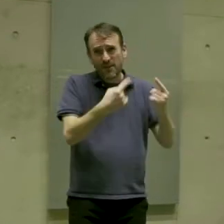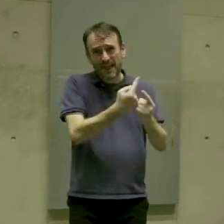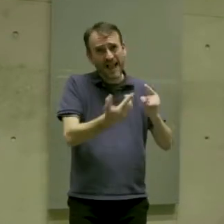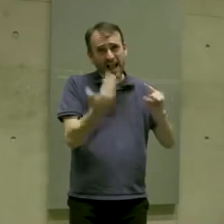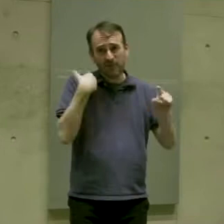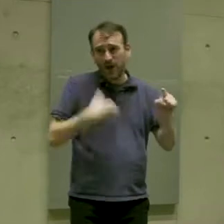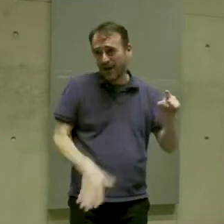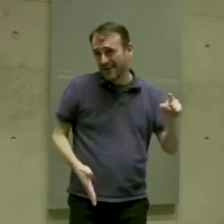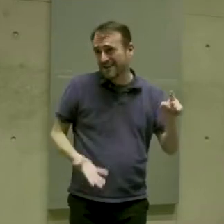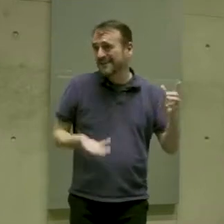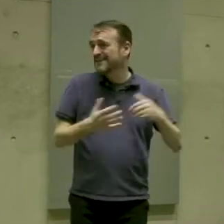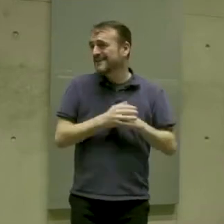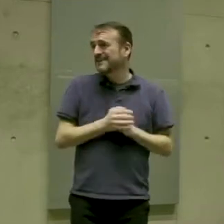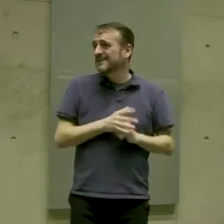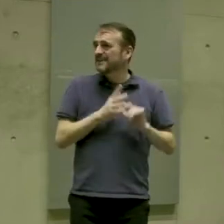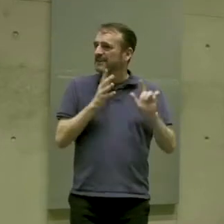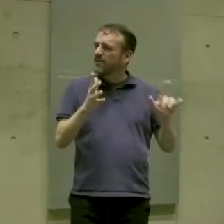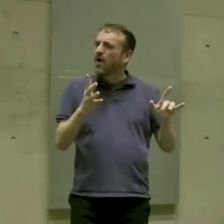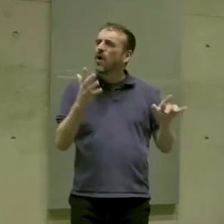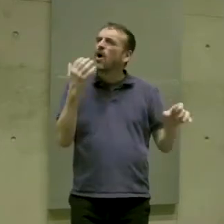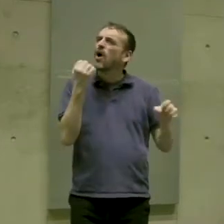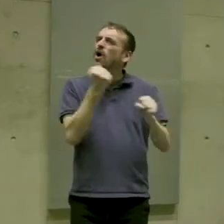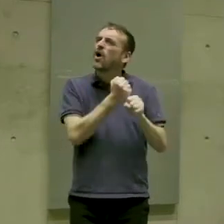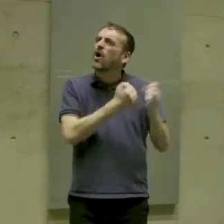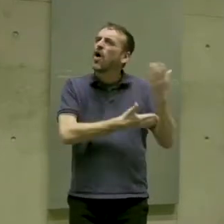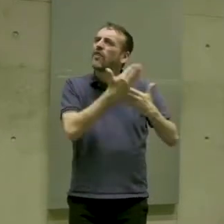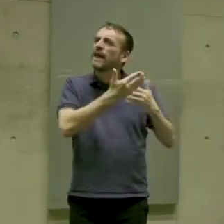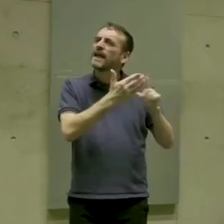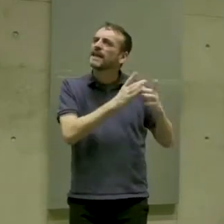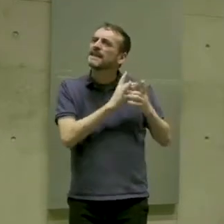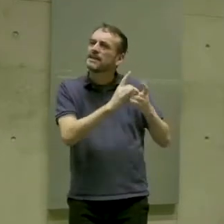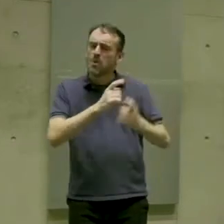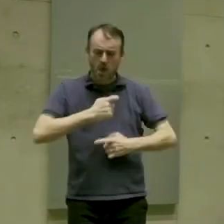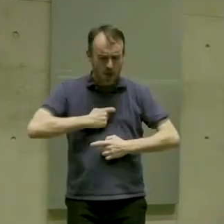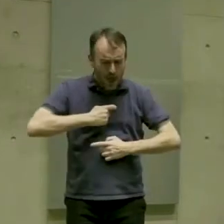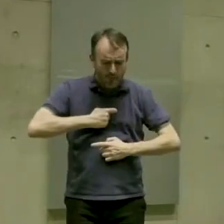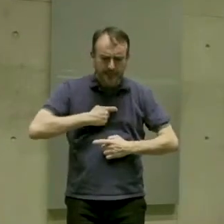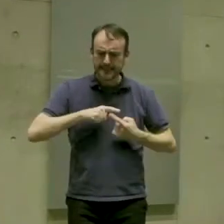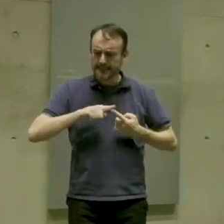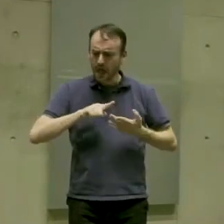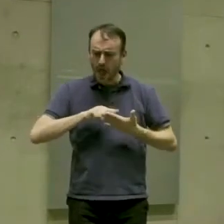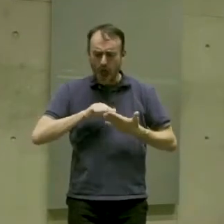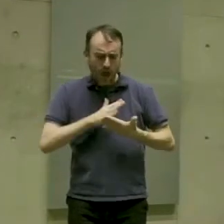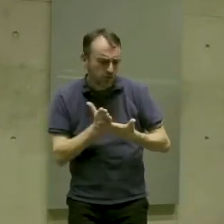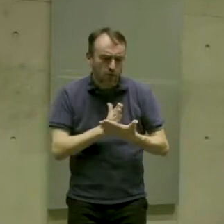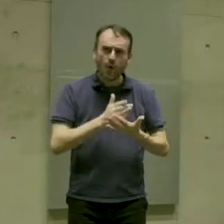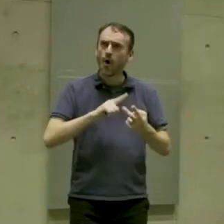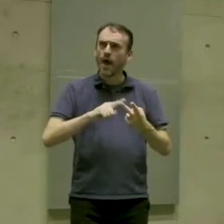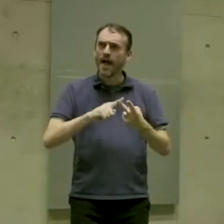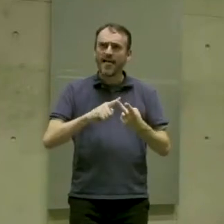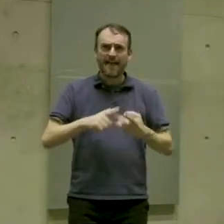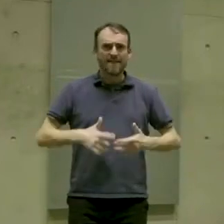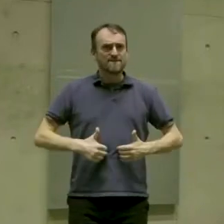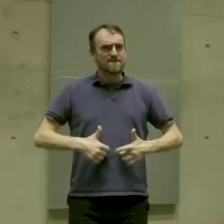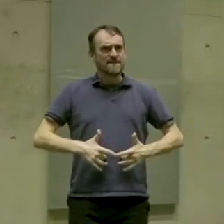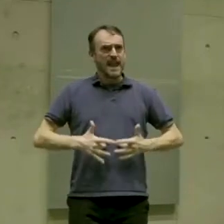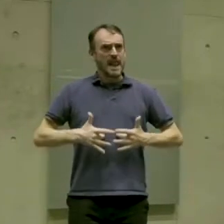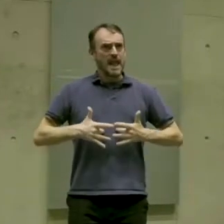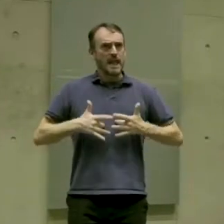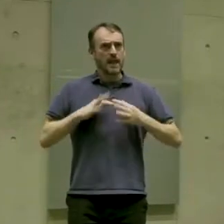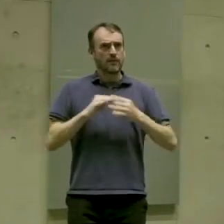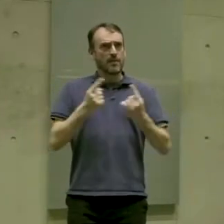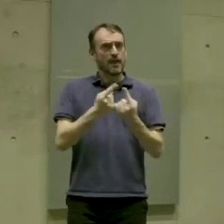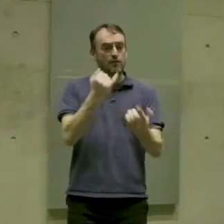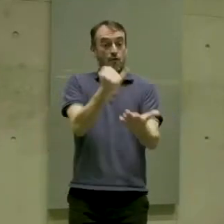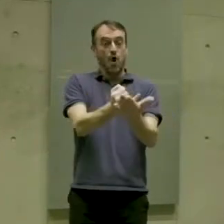be said. Gothic is about feeling nervous, unsure, that feeling that something is wrong. If you peek